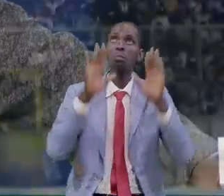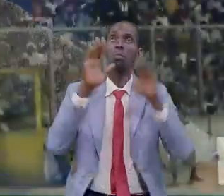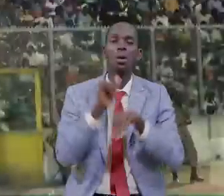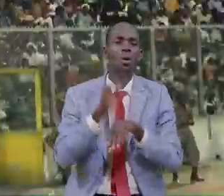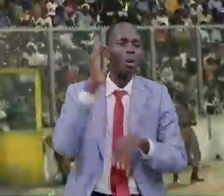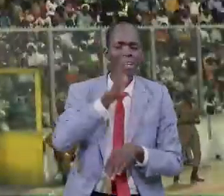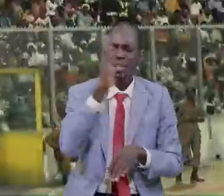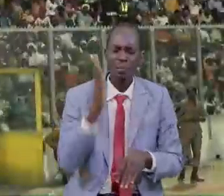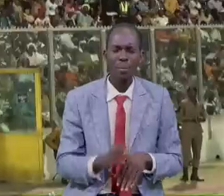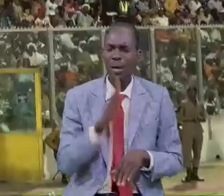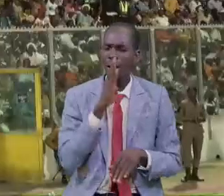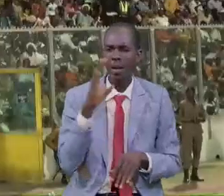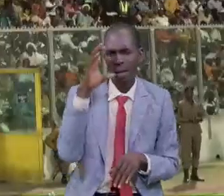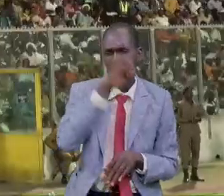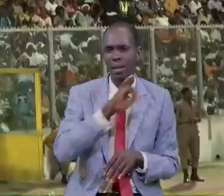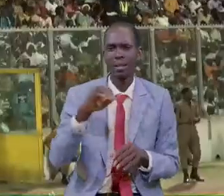life.